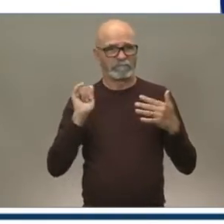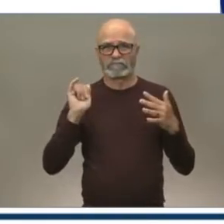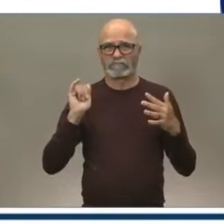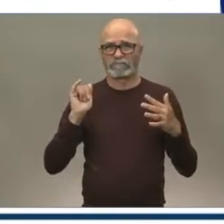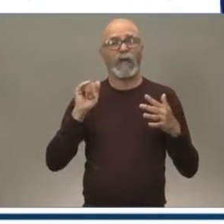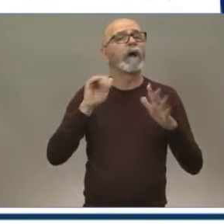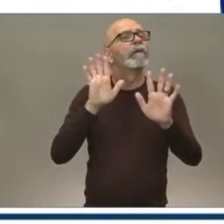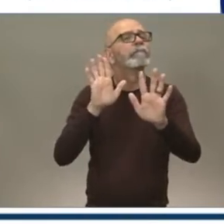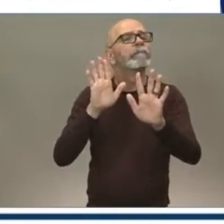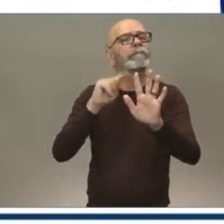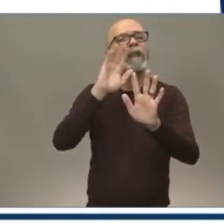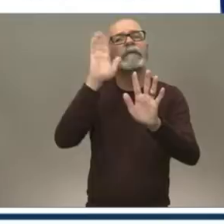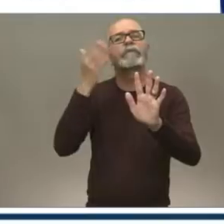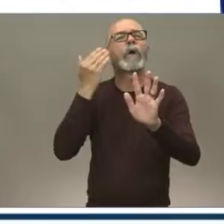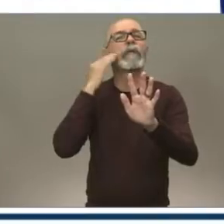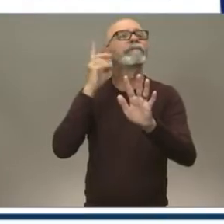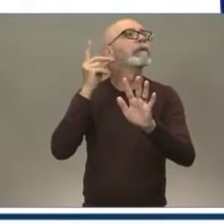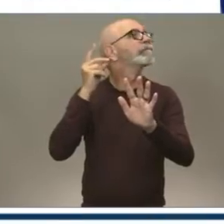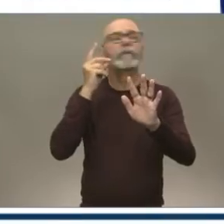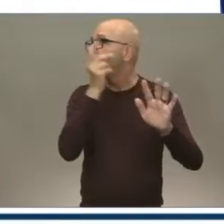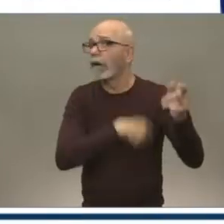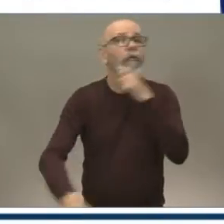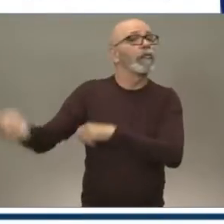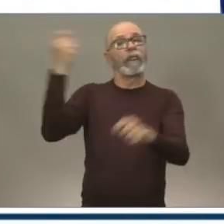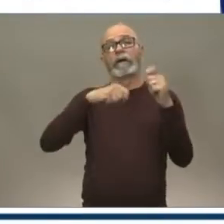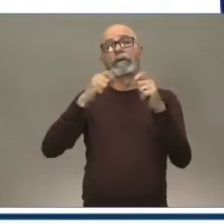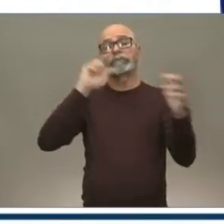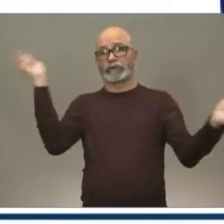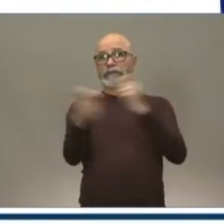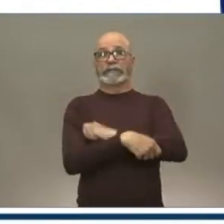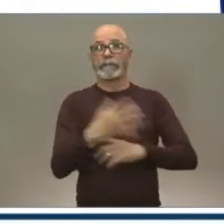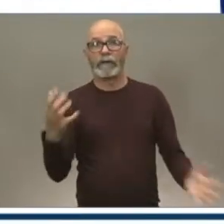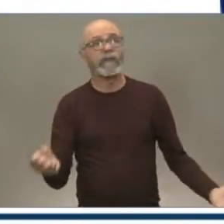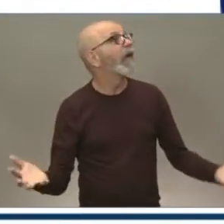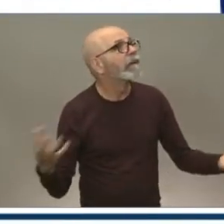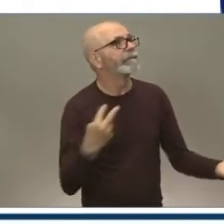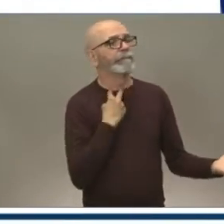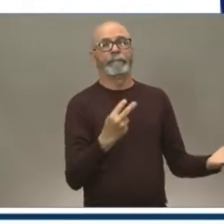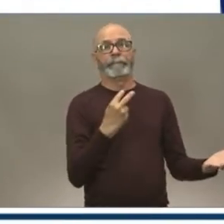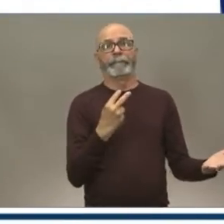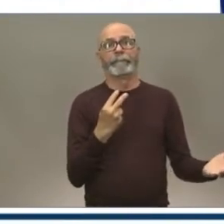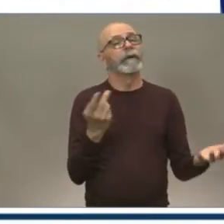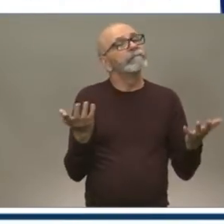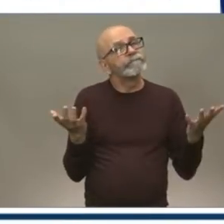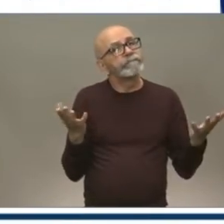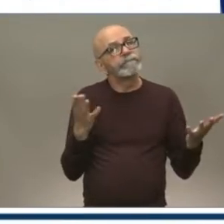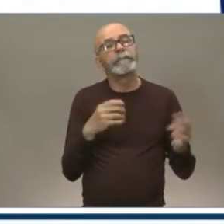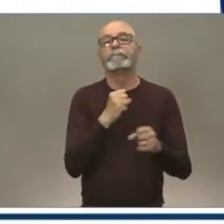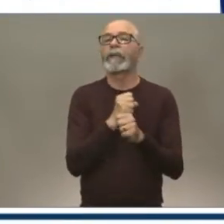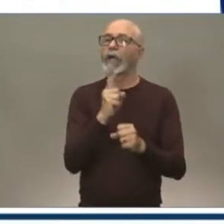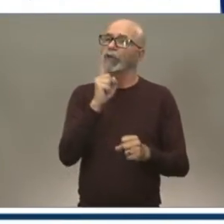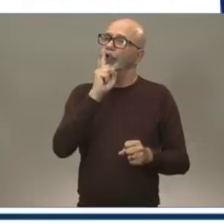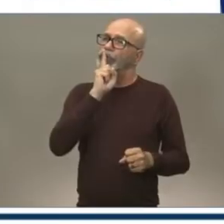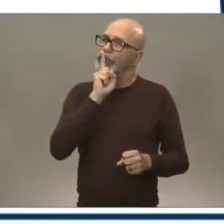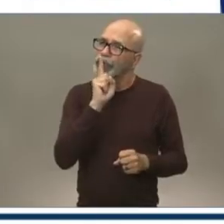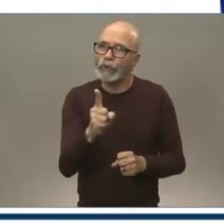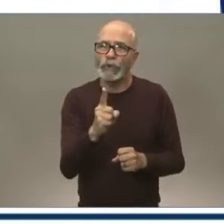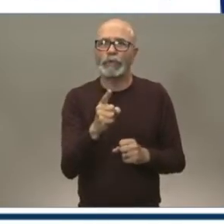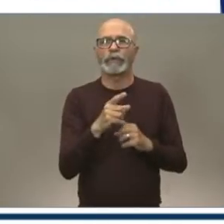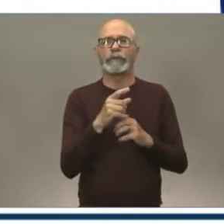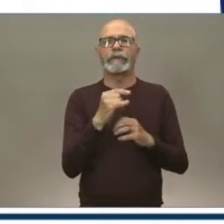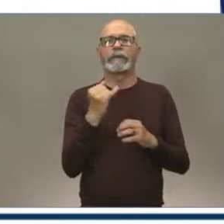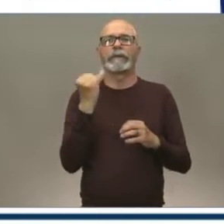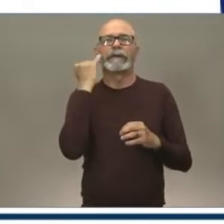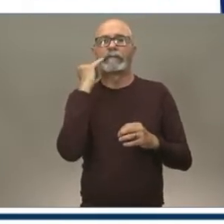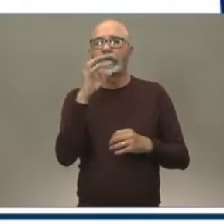in any province, and so I think it's incumbent on us to make sure that we say to the federal government that we expect to get our